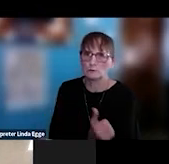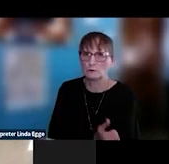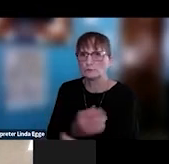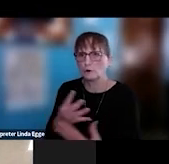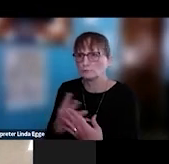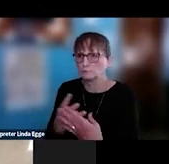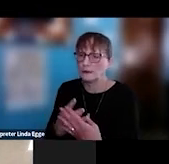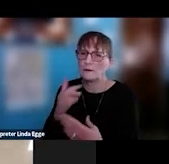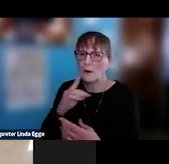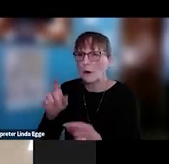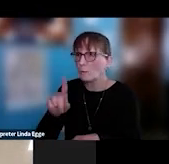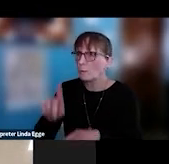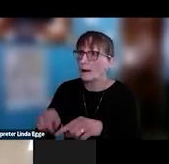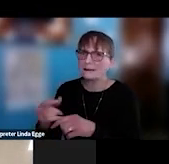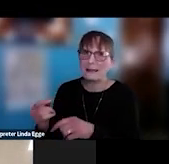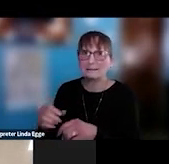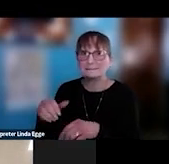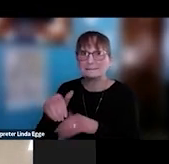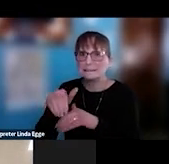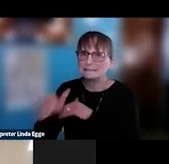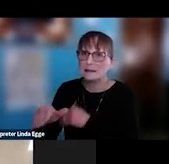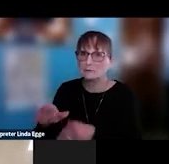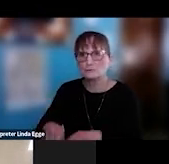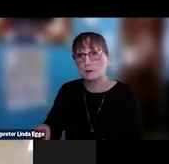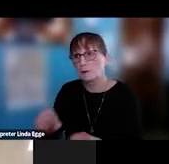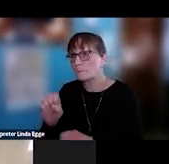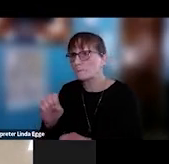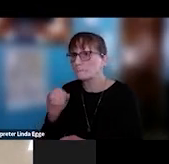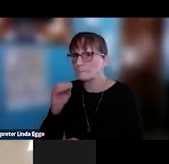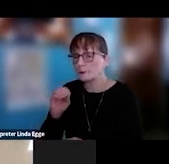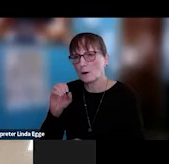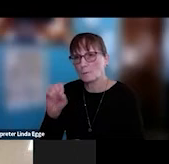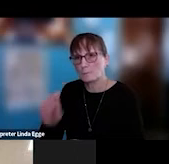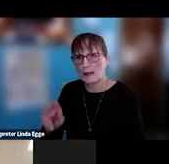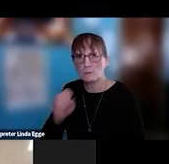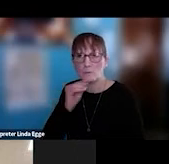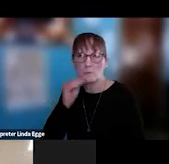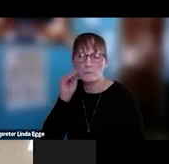yet because you haven't done the things that I've asked of you? So the ECHO